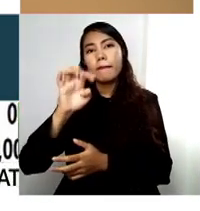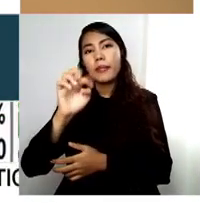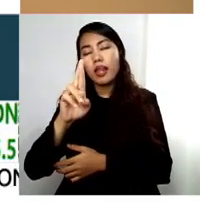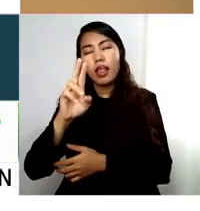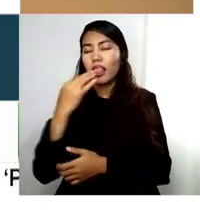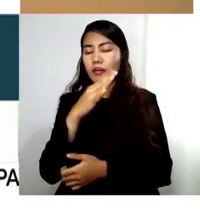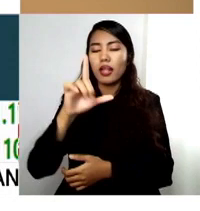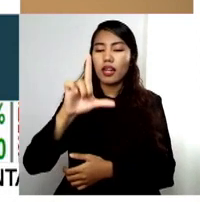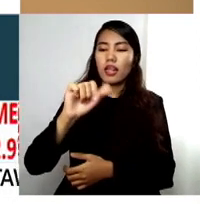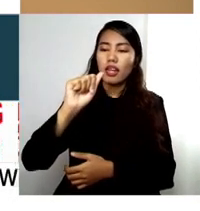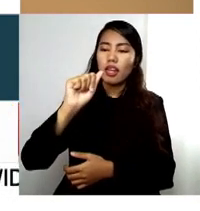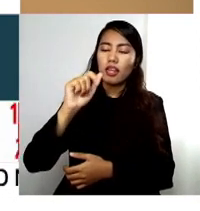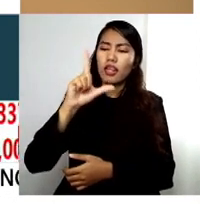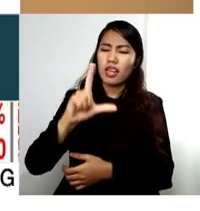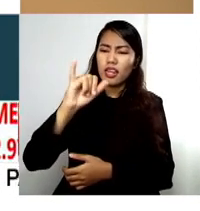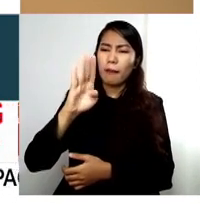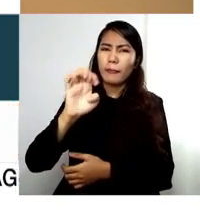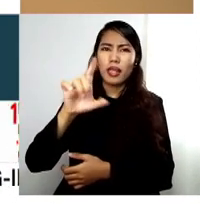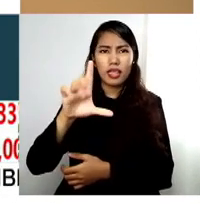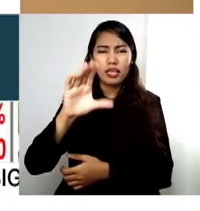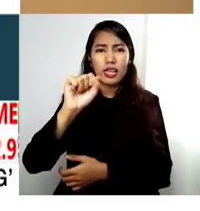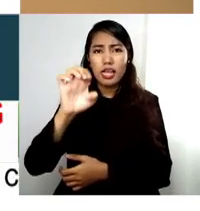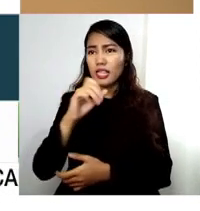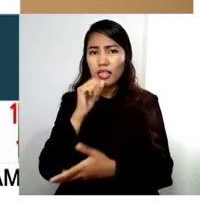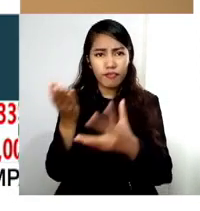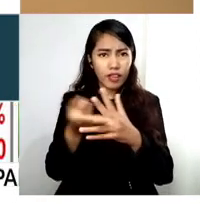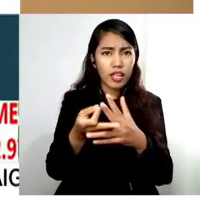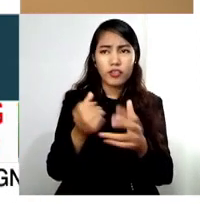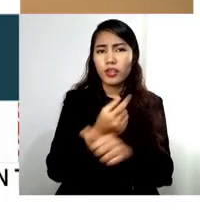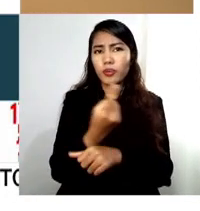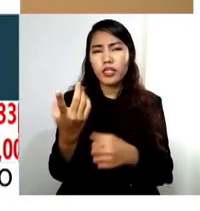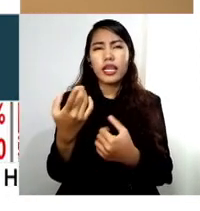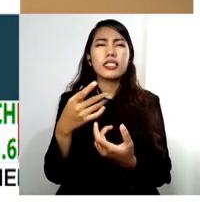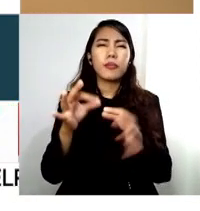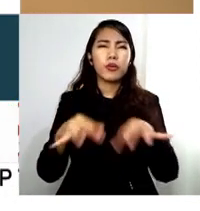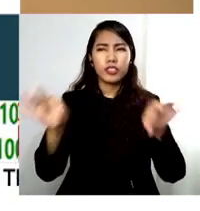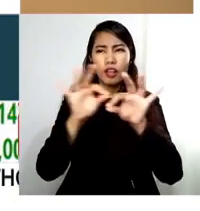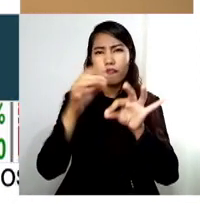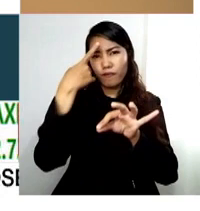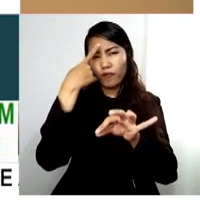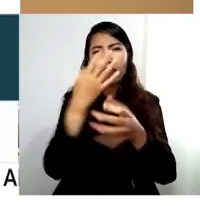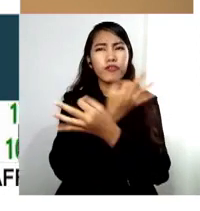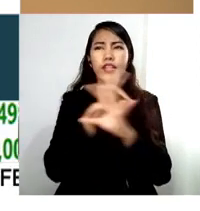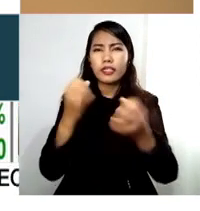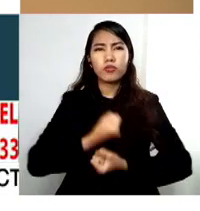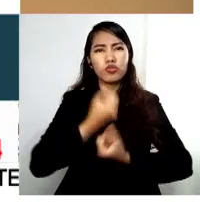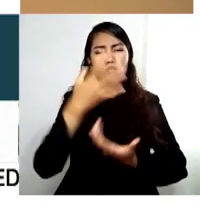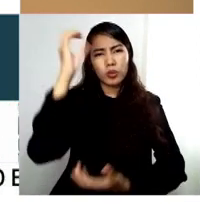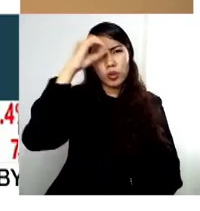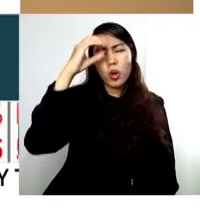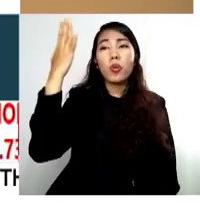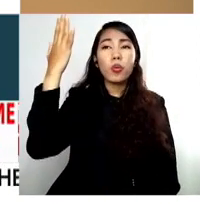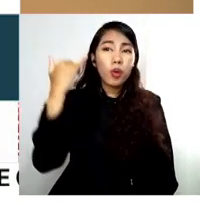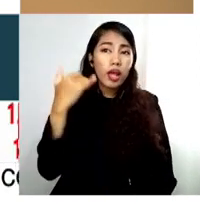in a democracy that we maintain and protect this free marketplace of ideas. No? So why would they take down pro-government comments